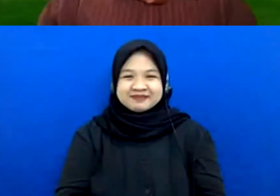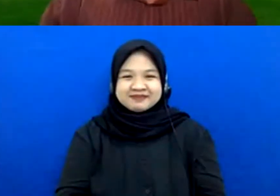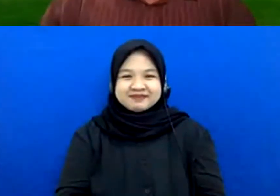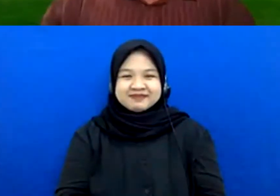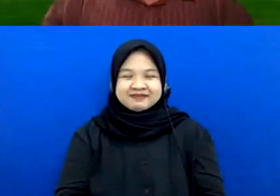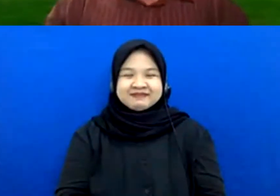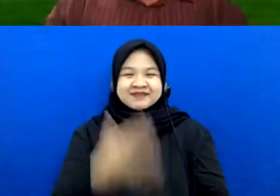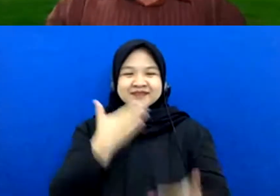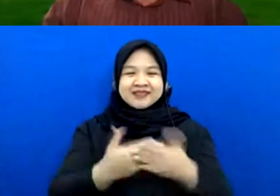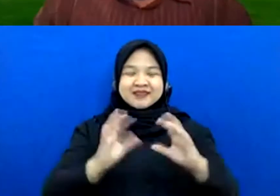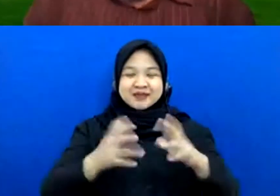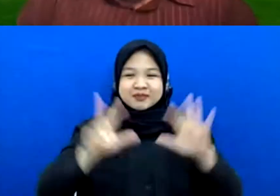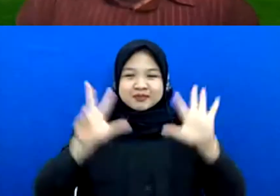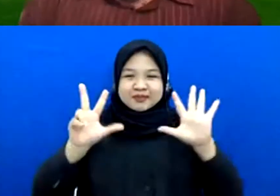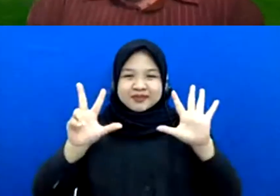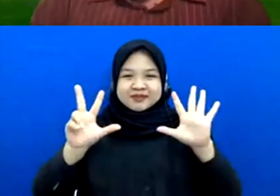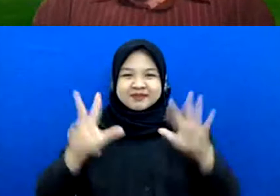Group 8. Yeah.